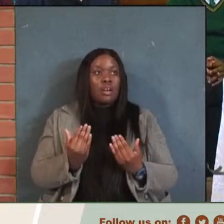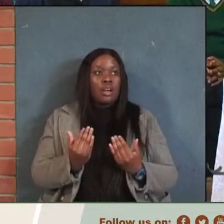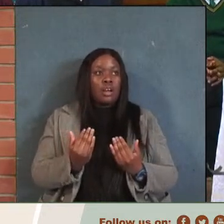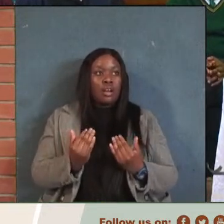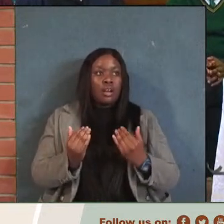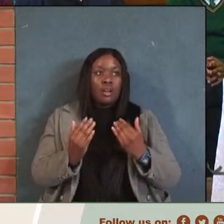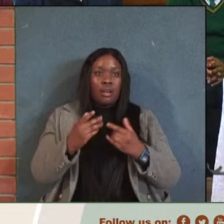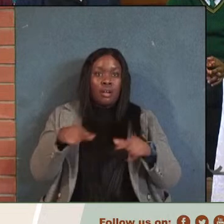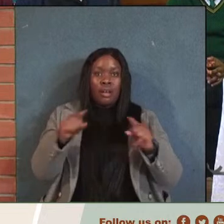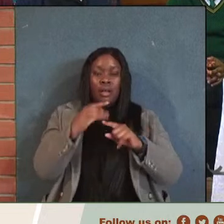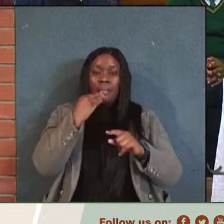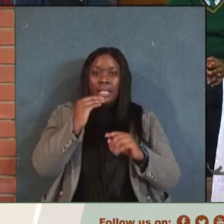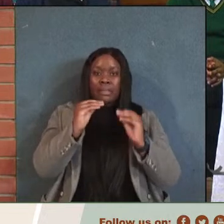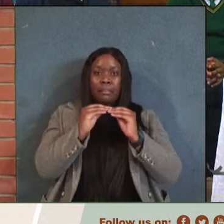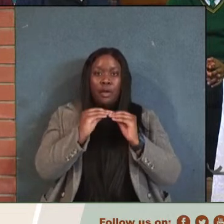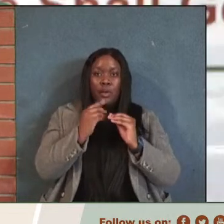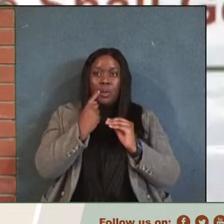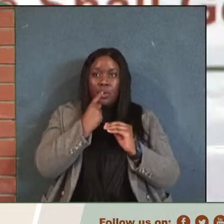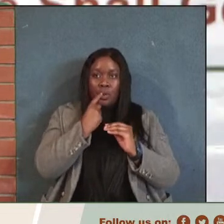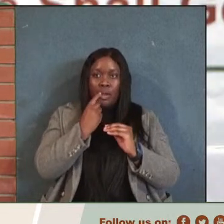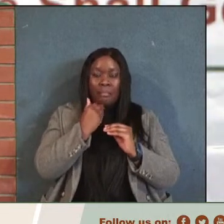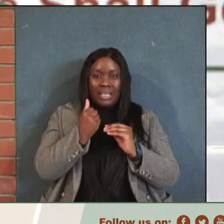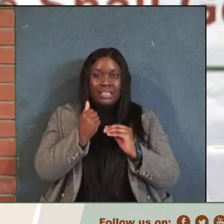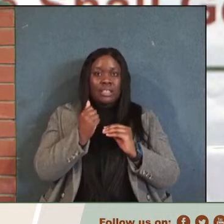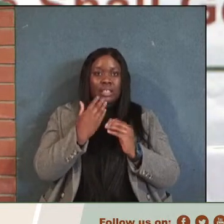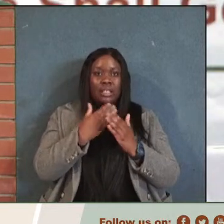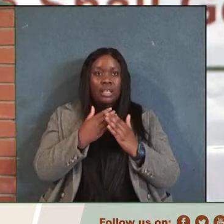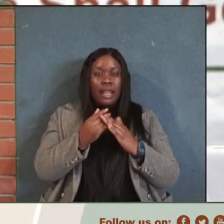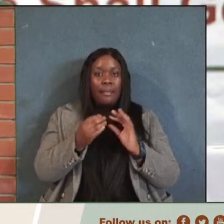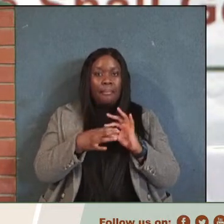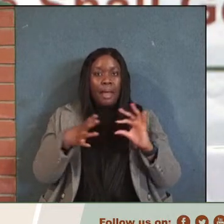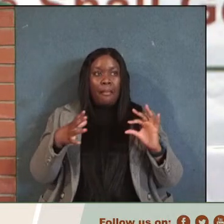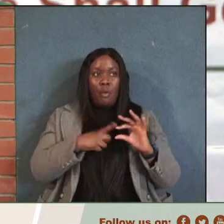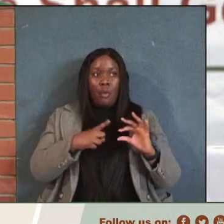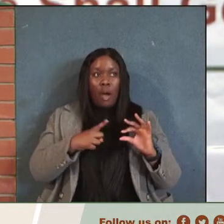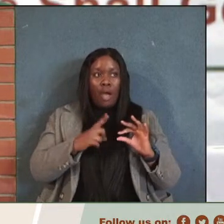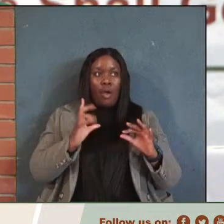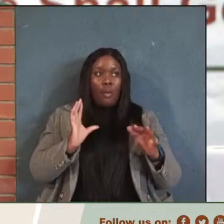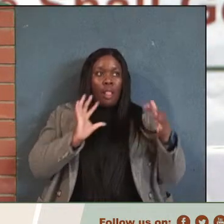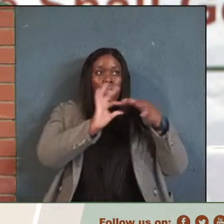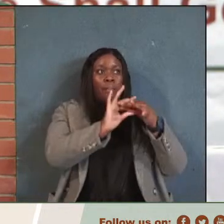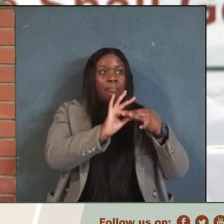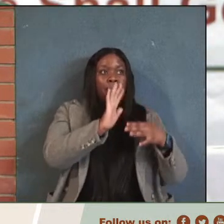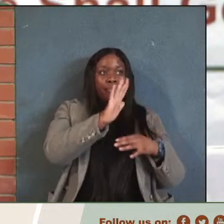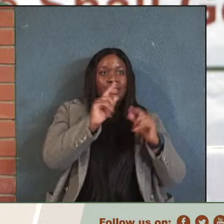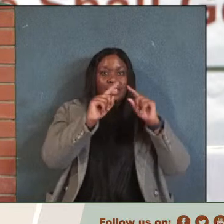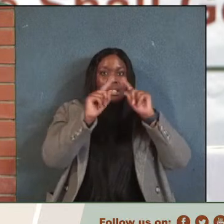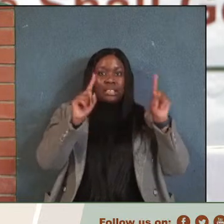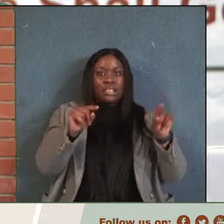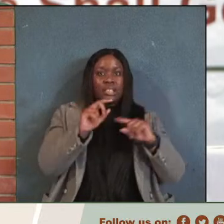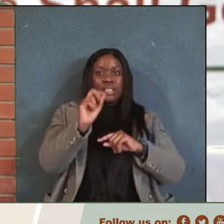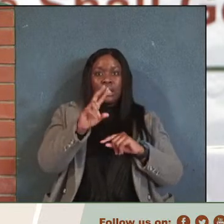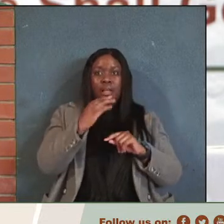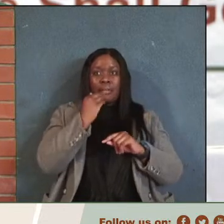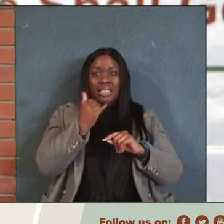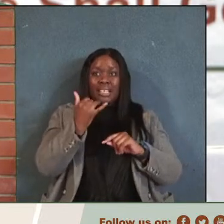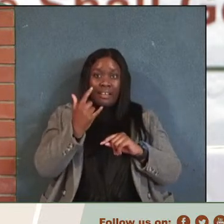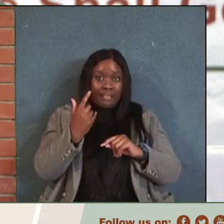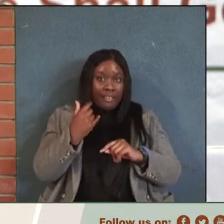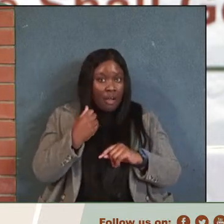their Bluetooth because it is connecting to the wrong devices. So if you have your Bluetooth on as of now, please do turn it